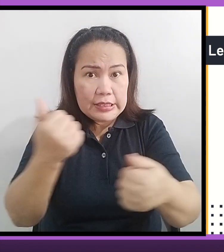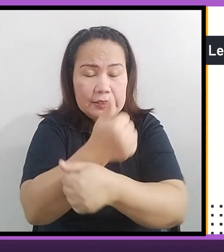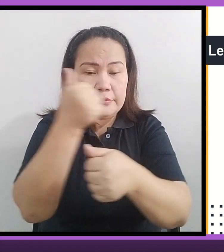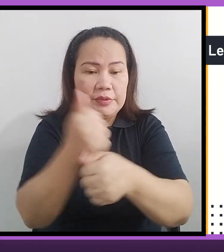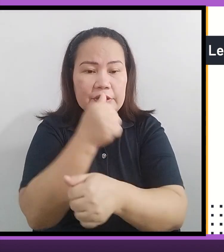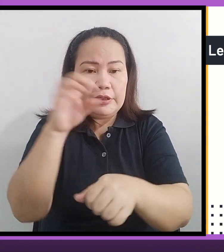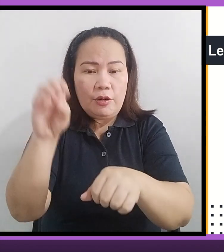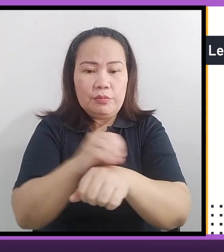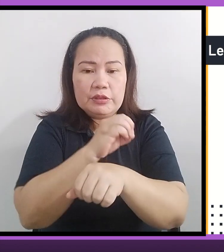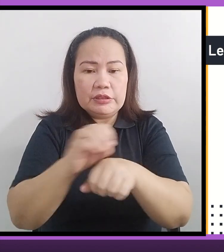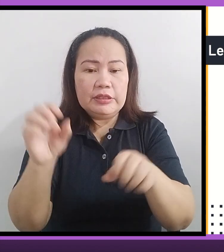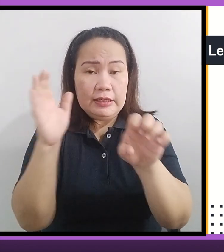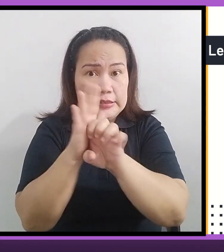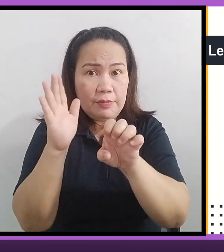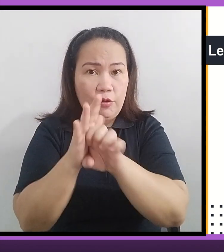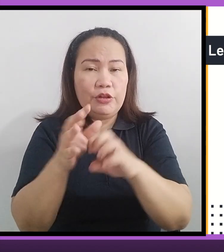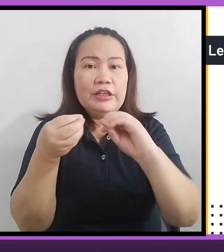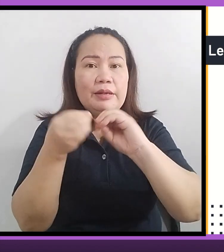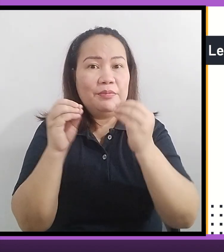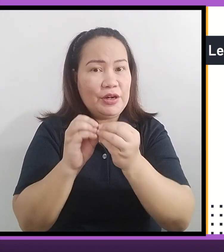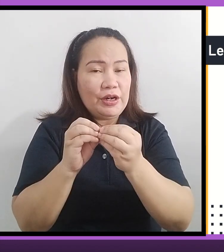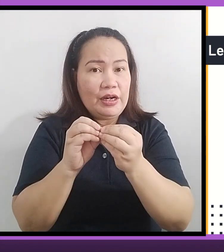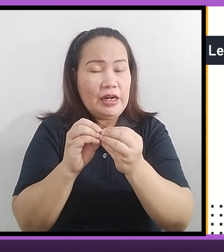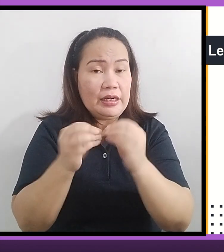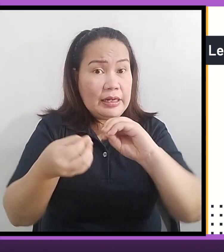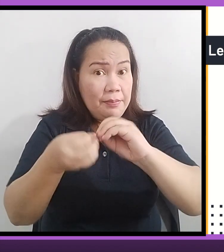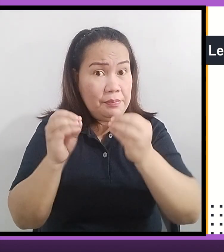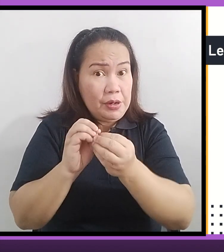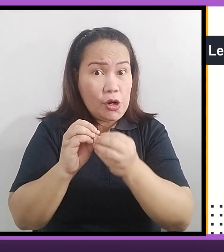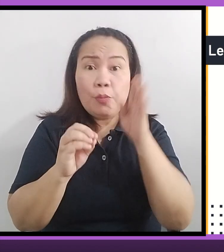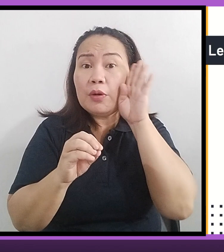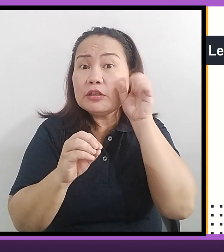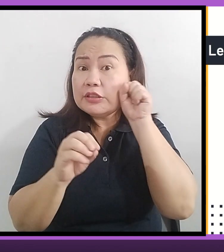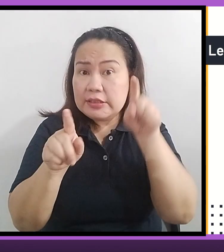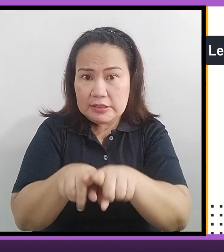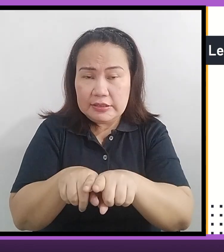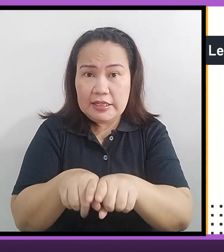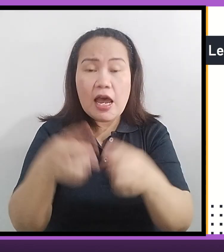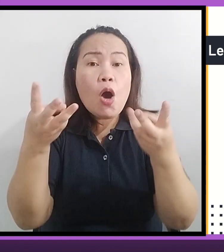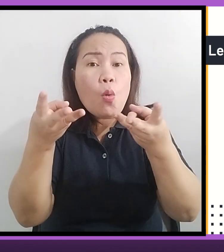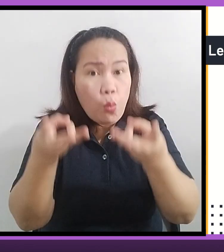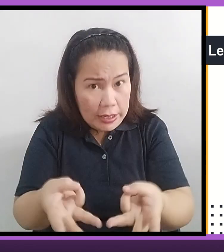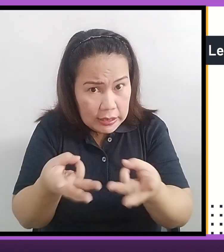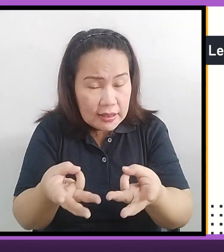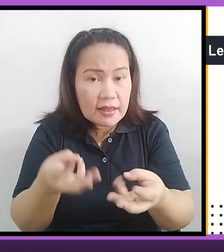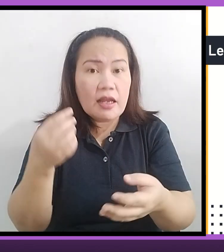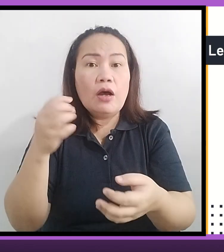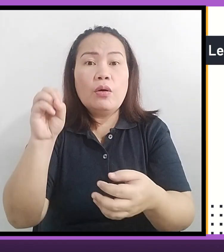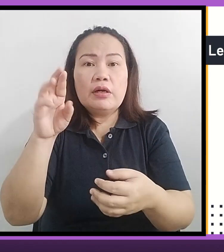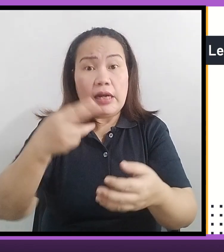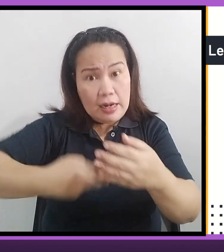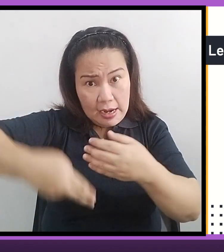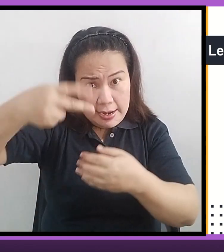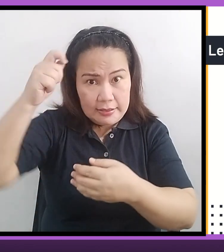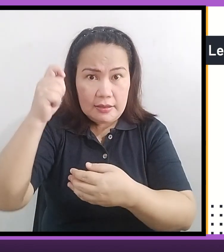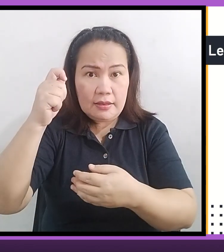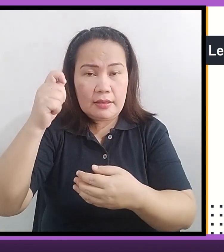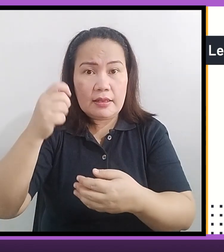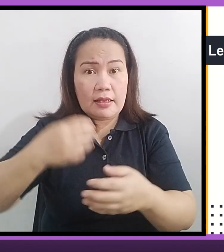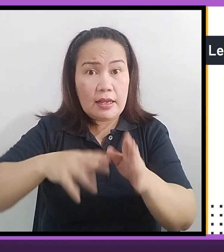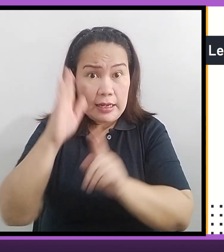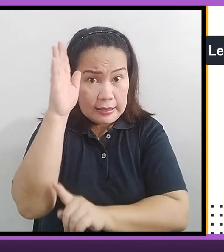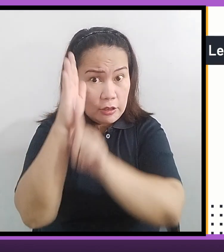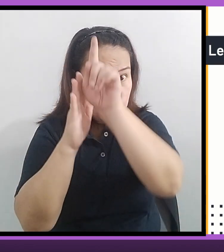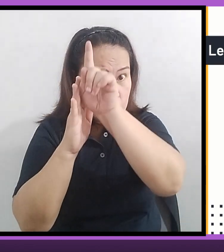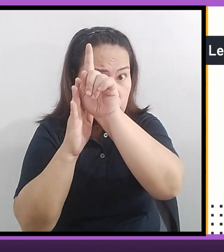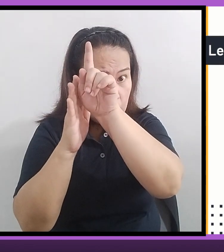operation. So like for example, the number of siblings, weight, and height. So that is an example of